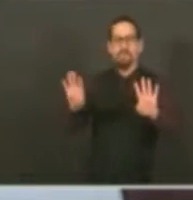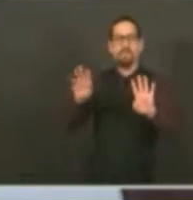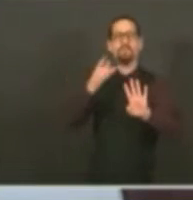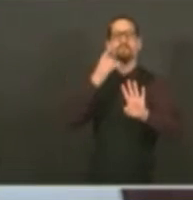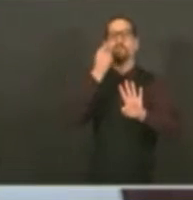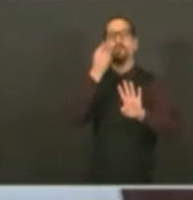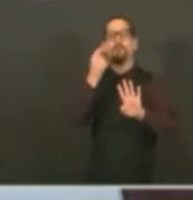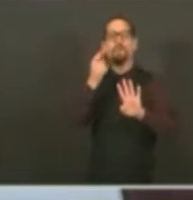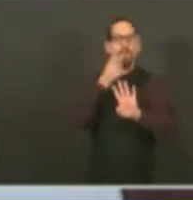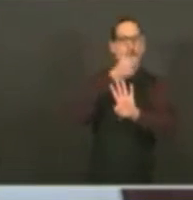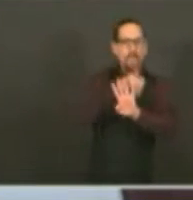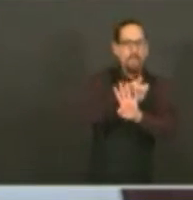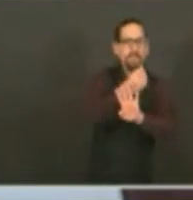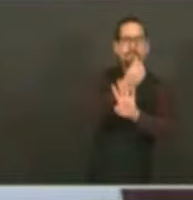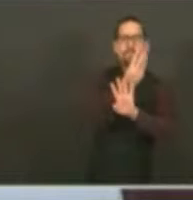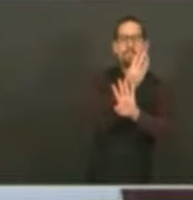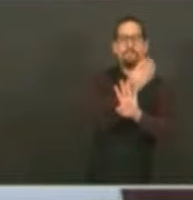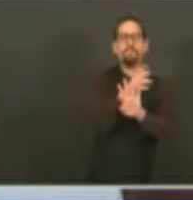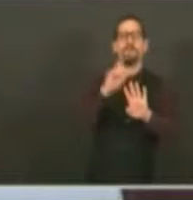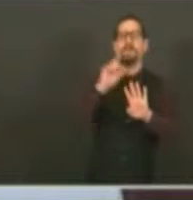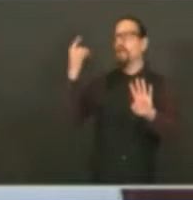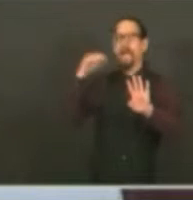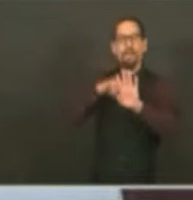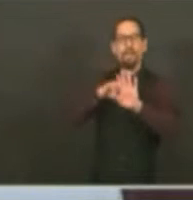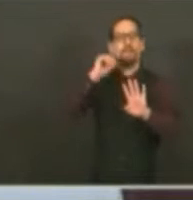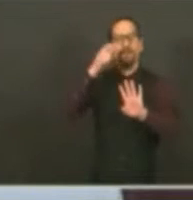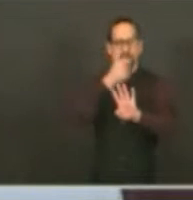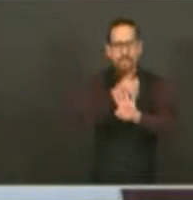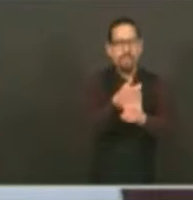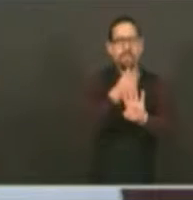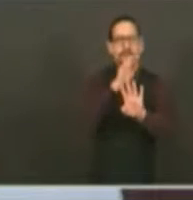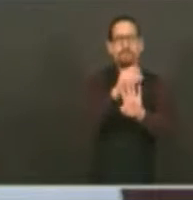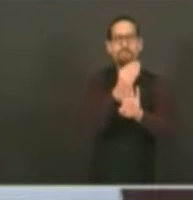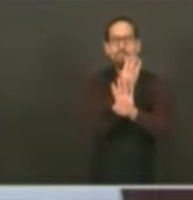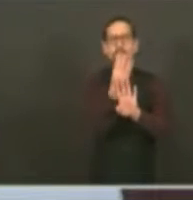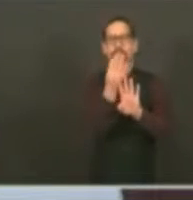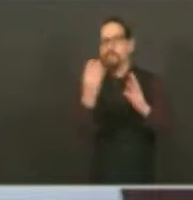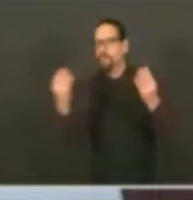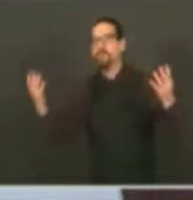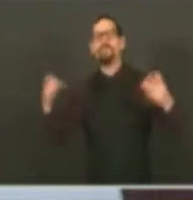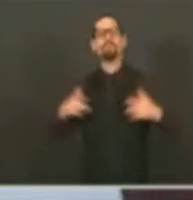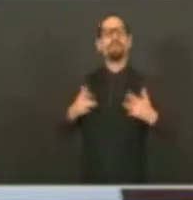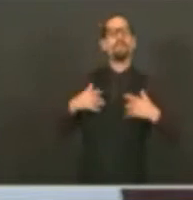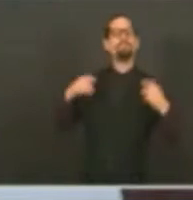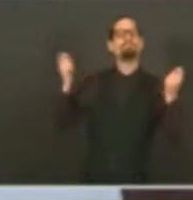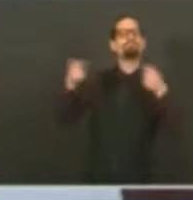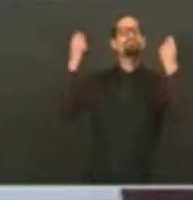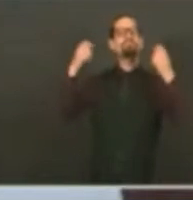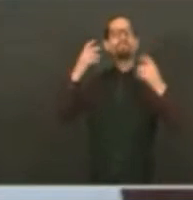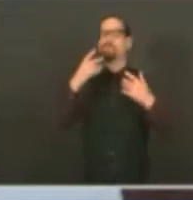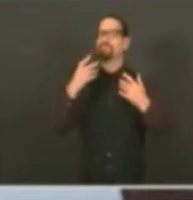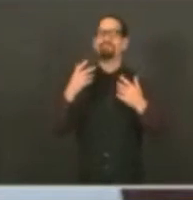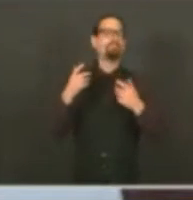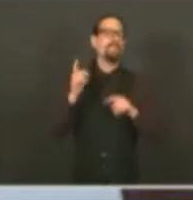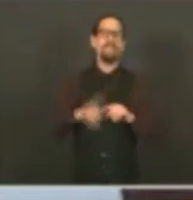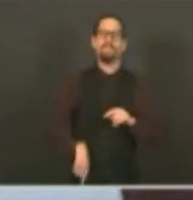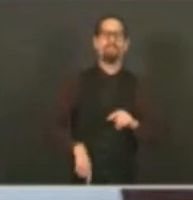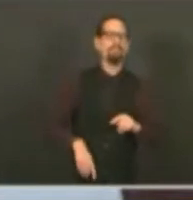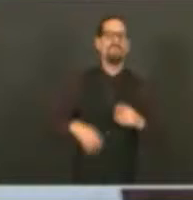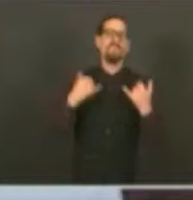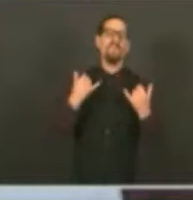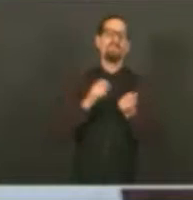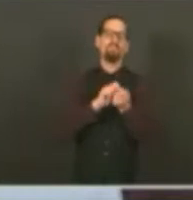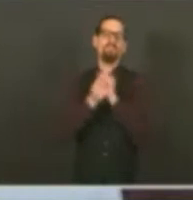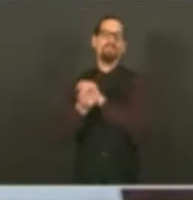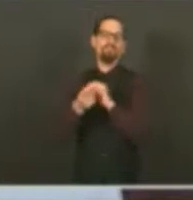and virtually if you can. You know, get folks together virtually, call your loved ones. Next year will be